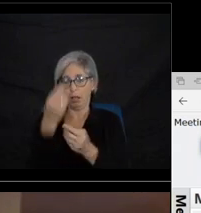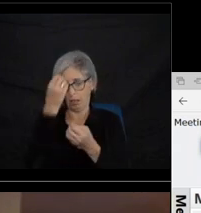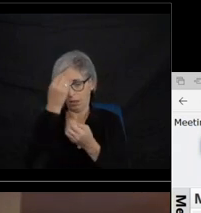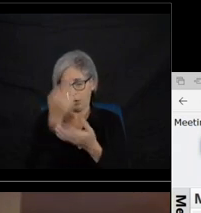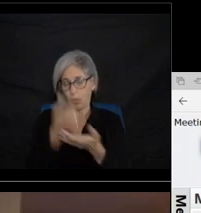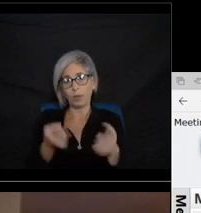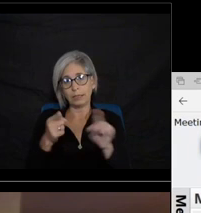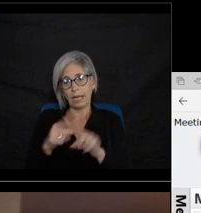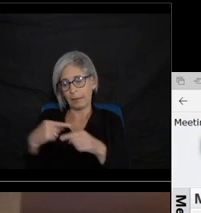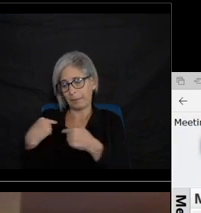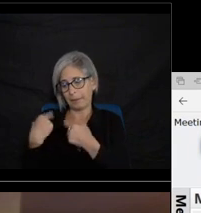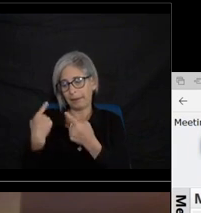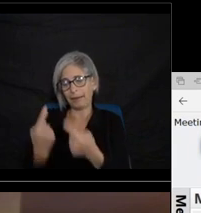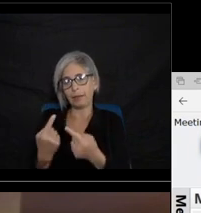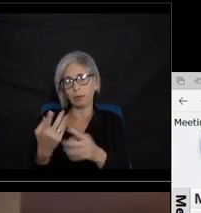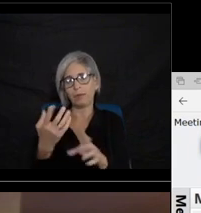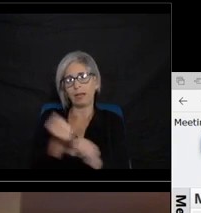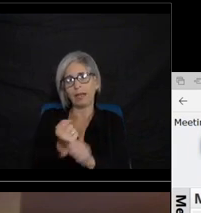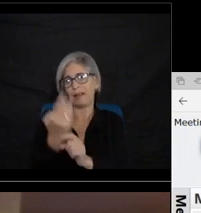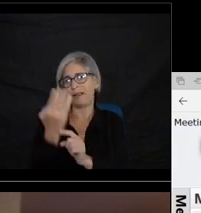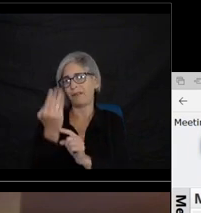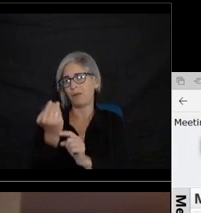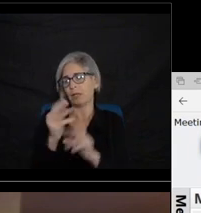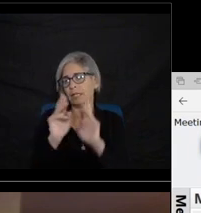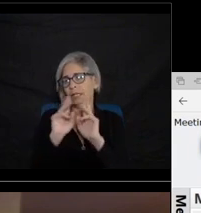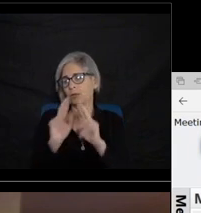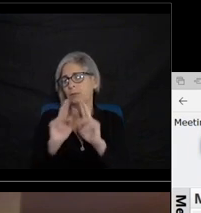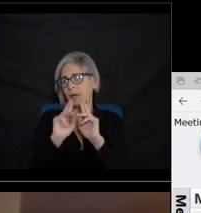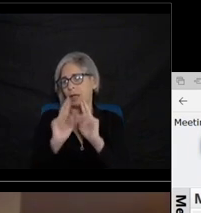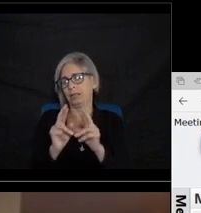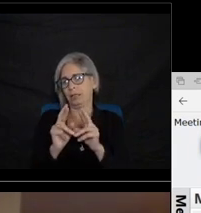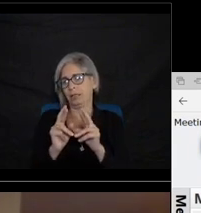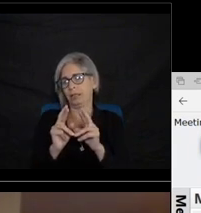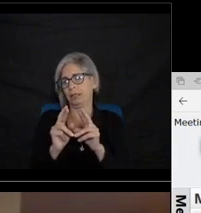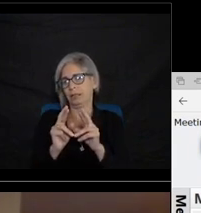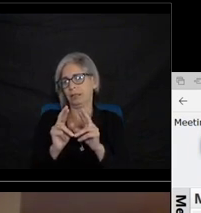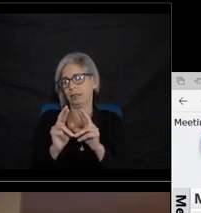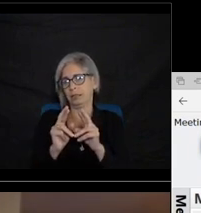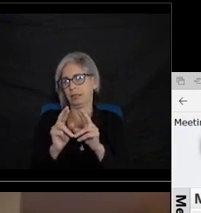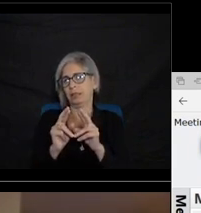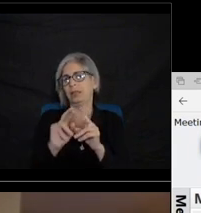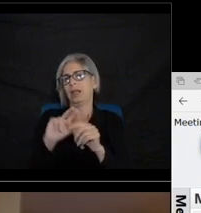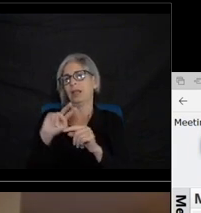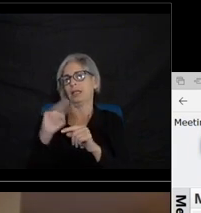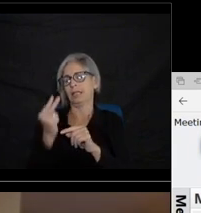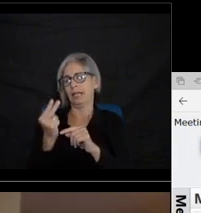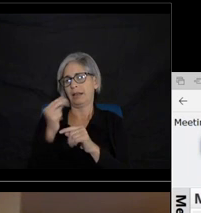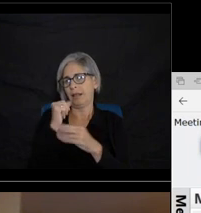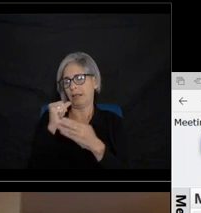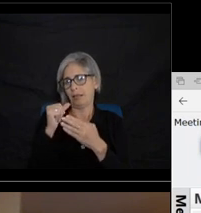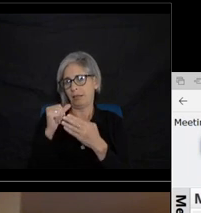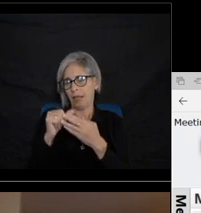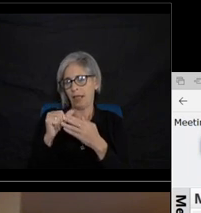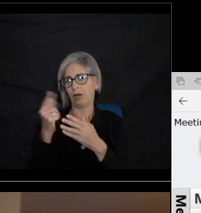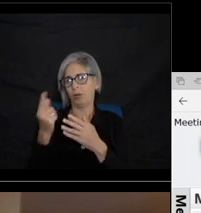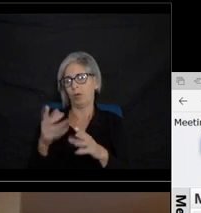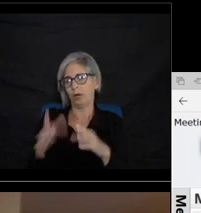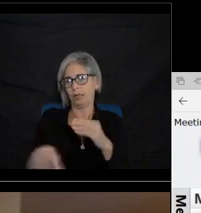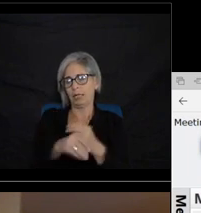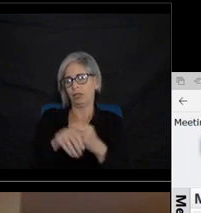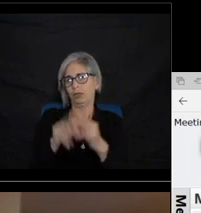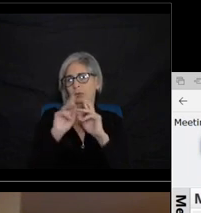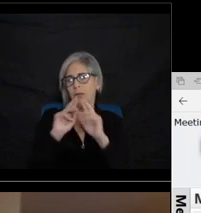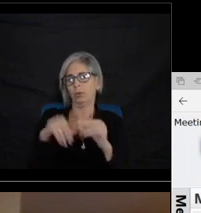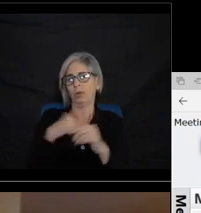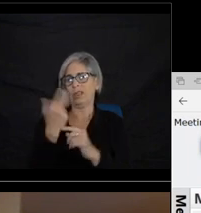we received 14 responses when all was said and done after the second round of letters. I only got one additional response. So we had